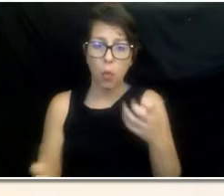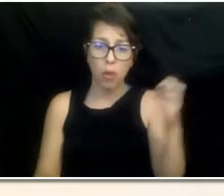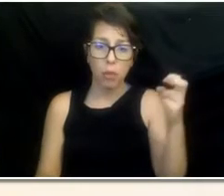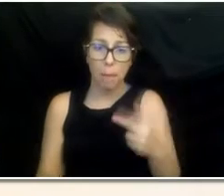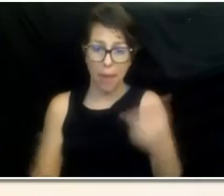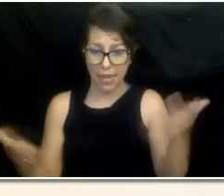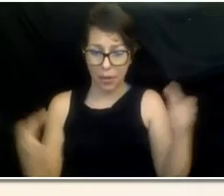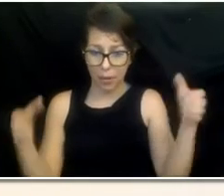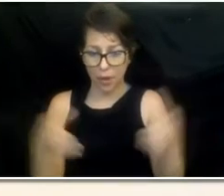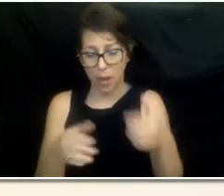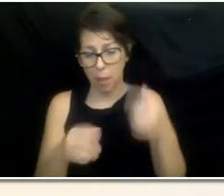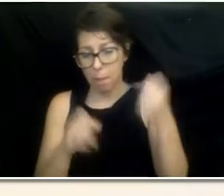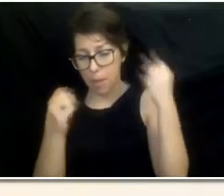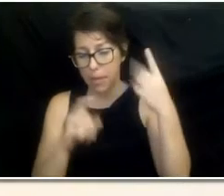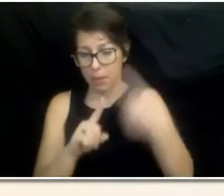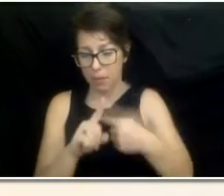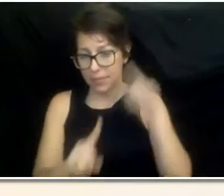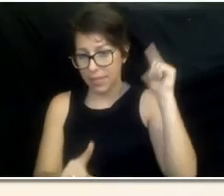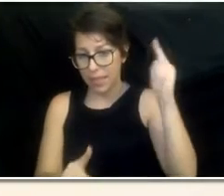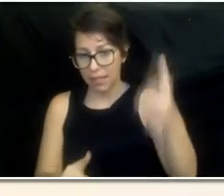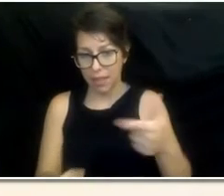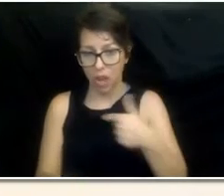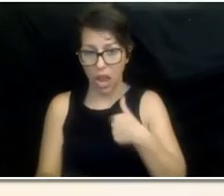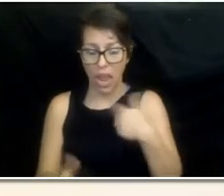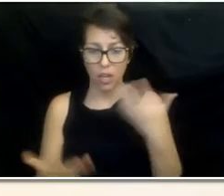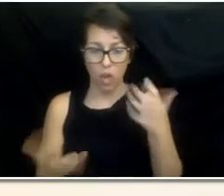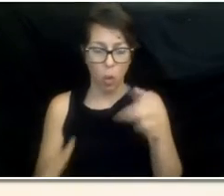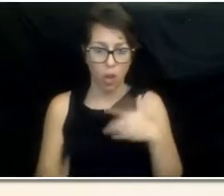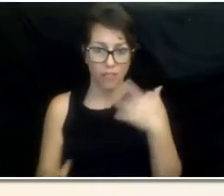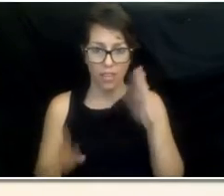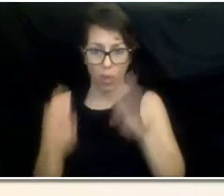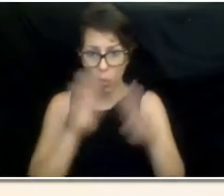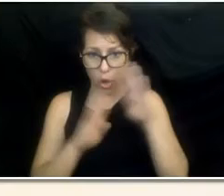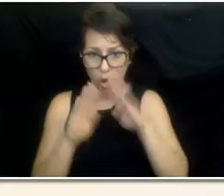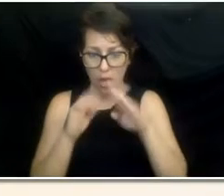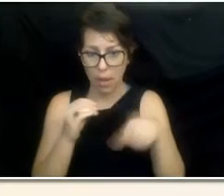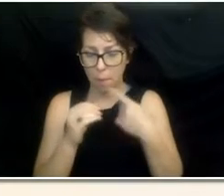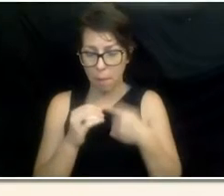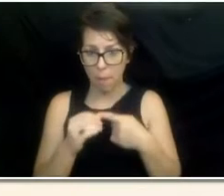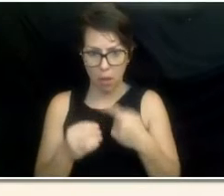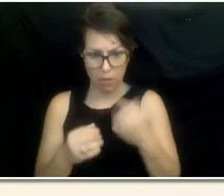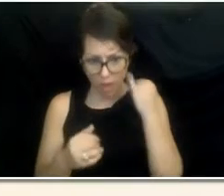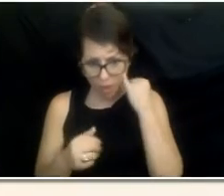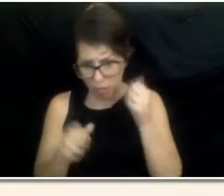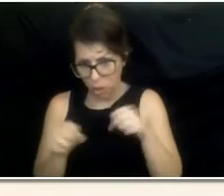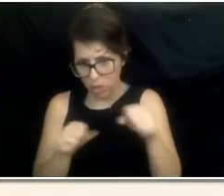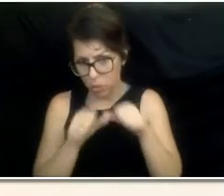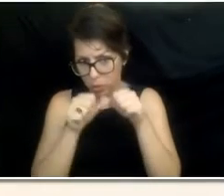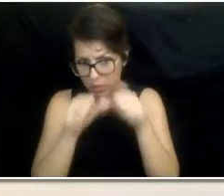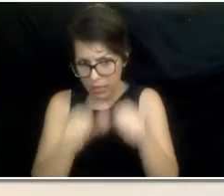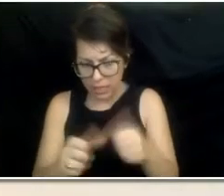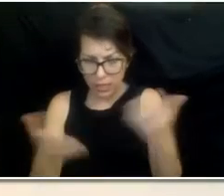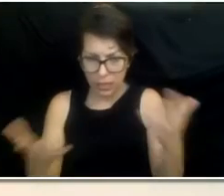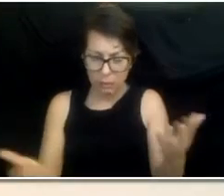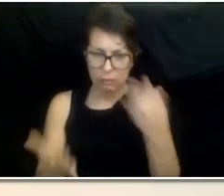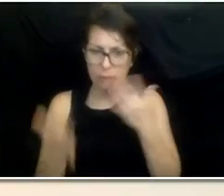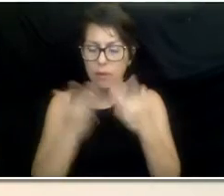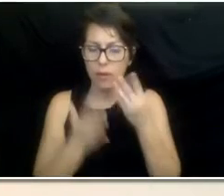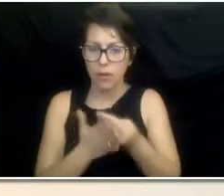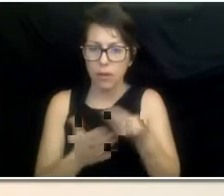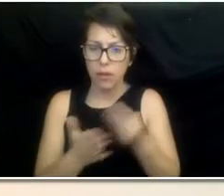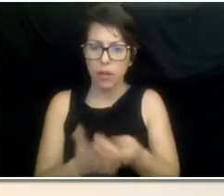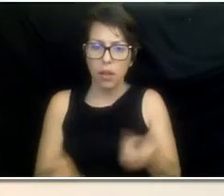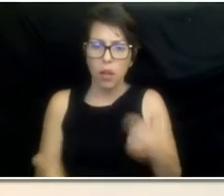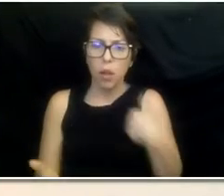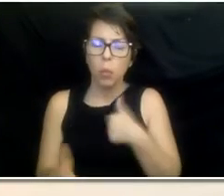about what we know about the communities that we serve thank you so much thank you